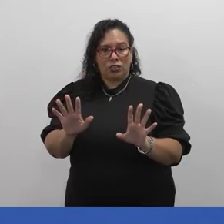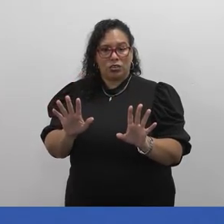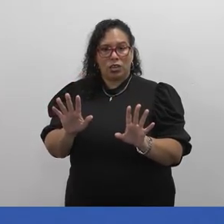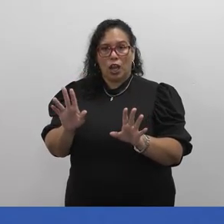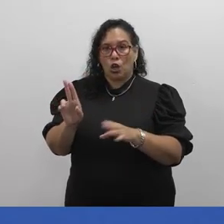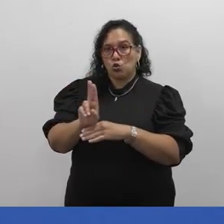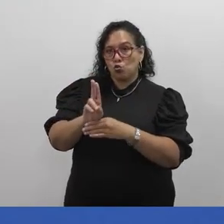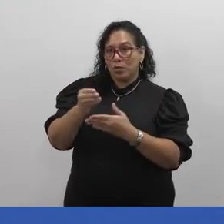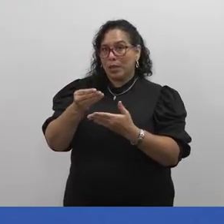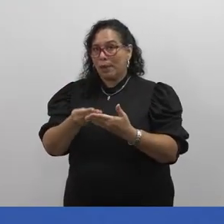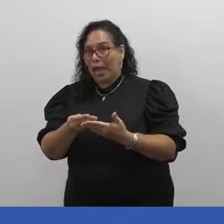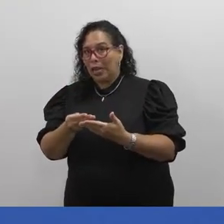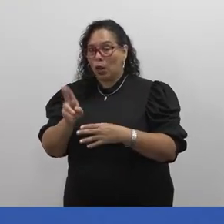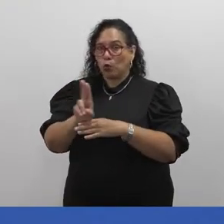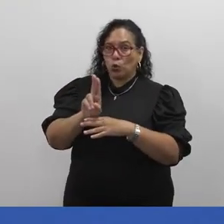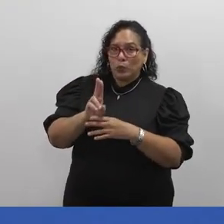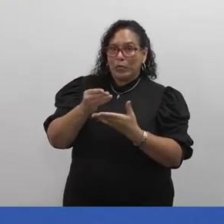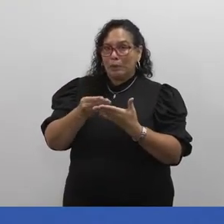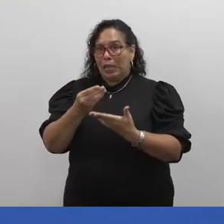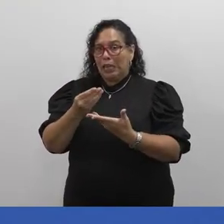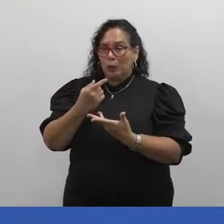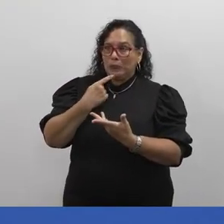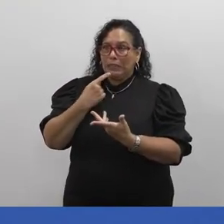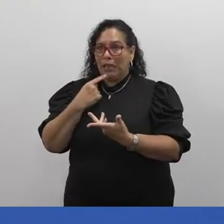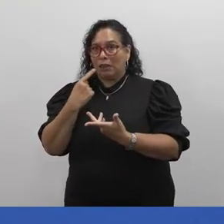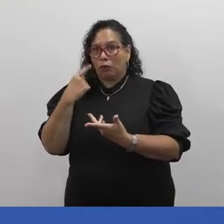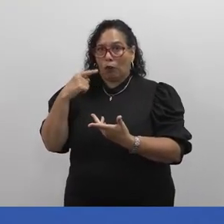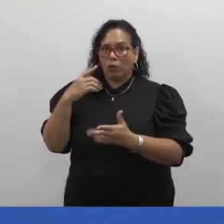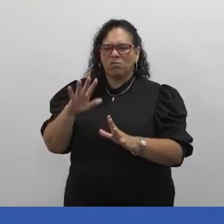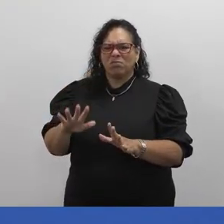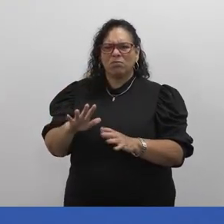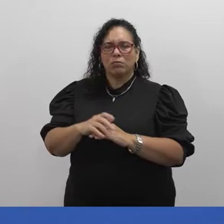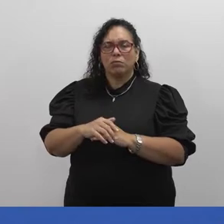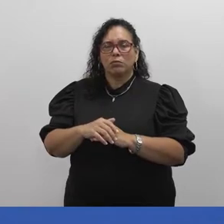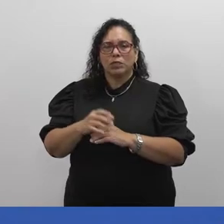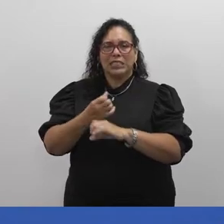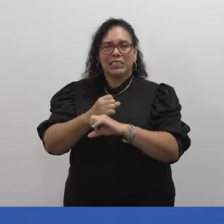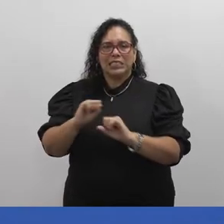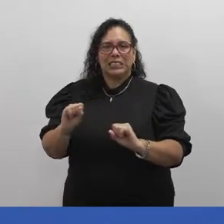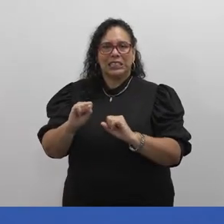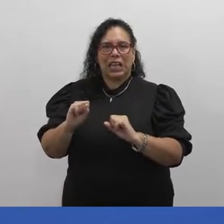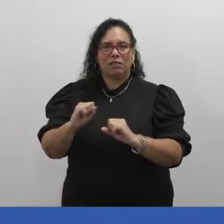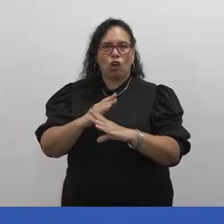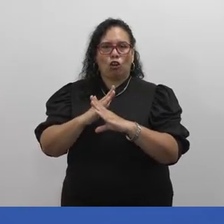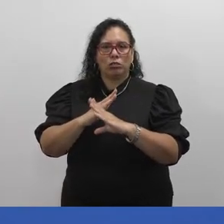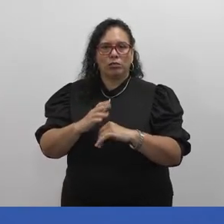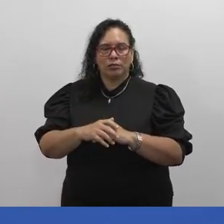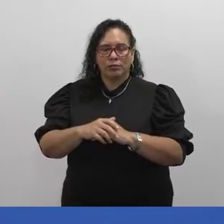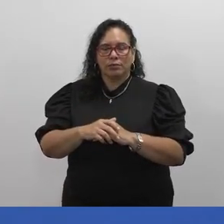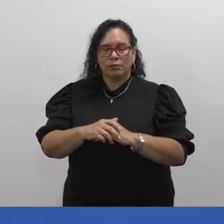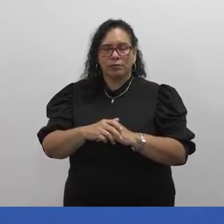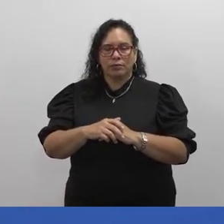money, are we using the money for what we said we would use it for, these are the safeguards that put that in place. So,